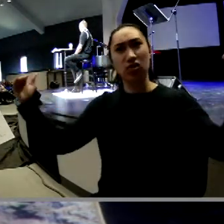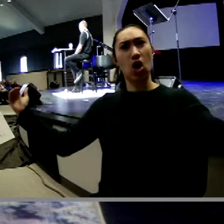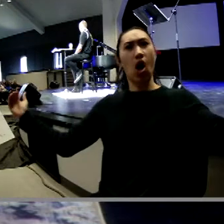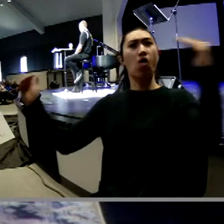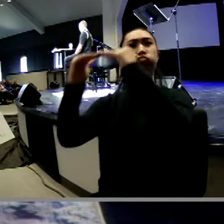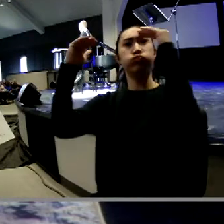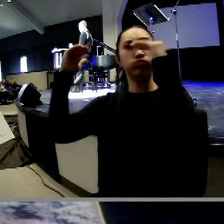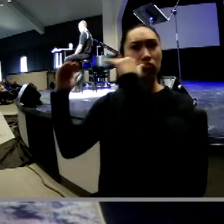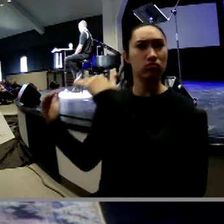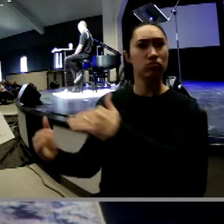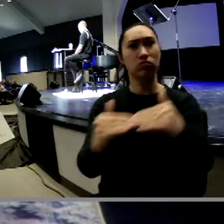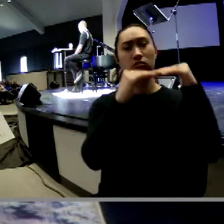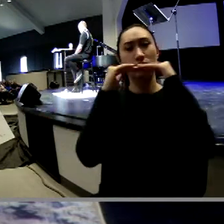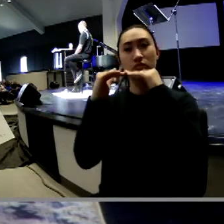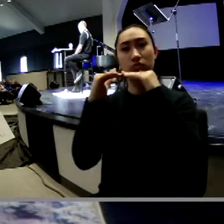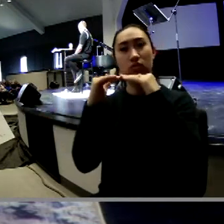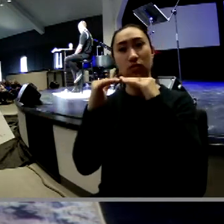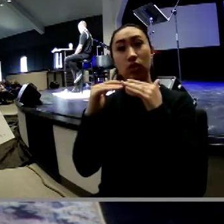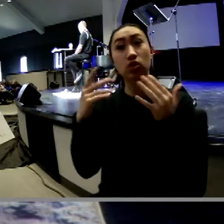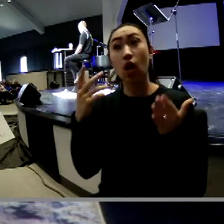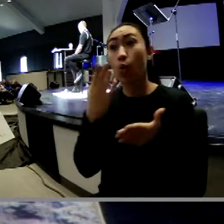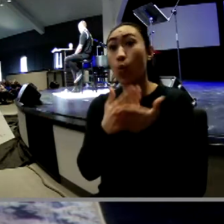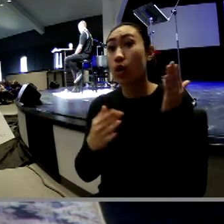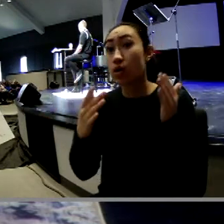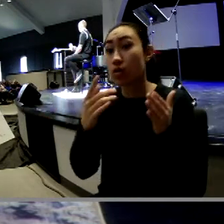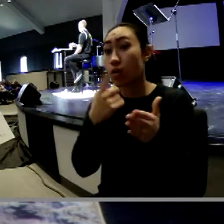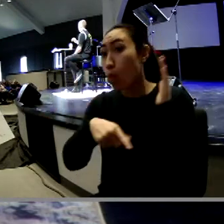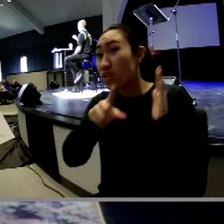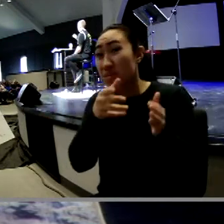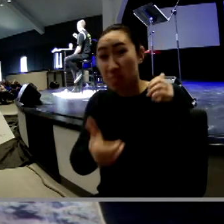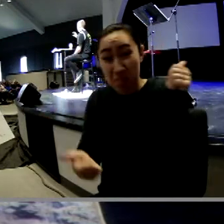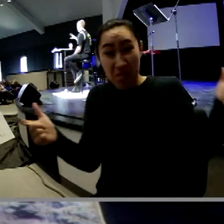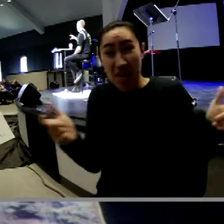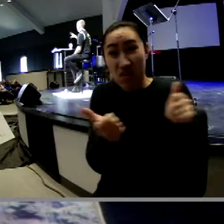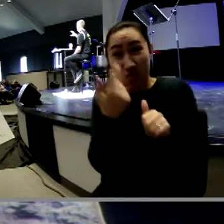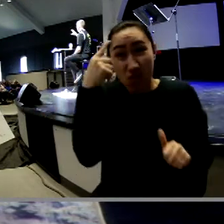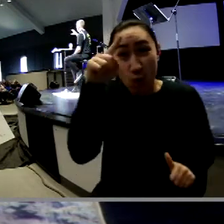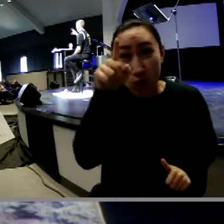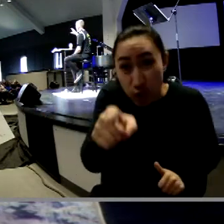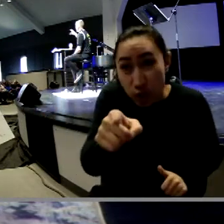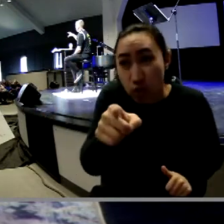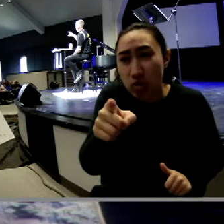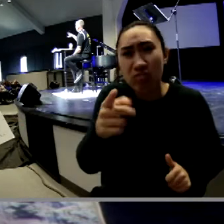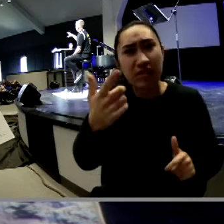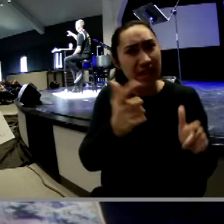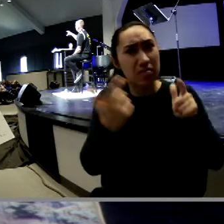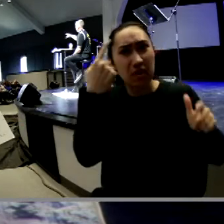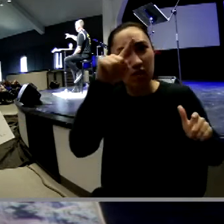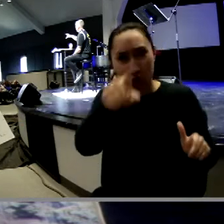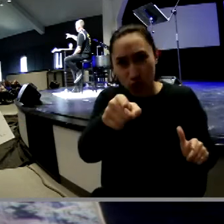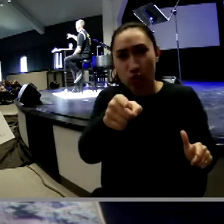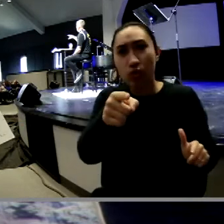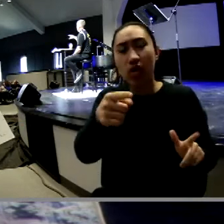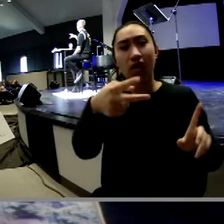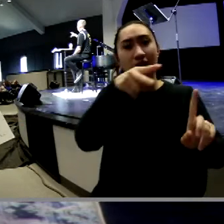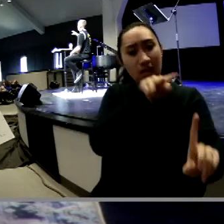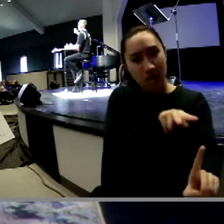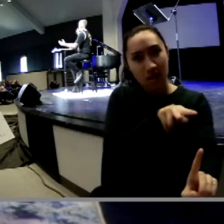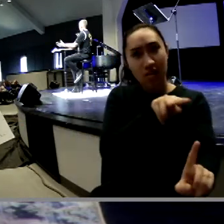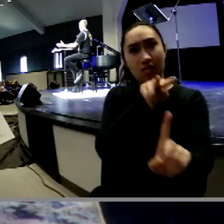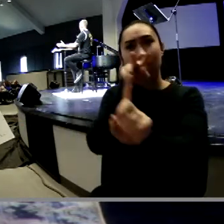you? It's big for you. I think your individual story